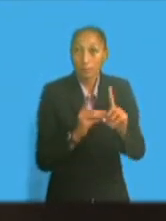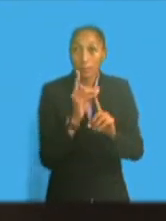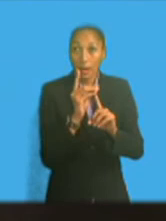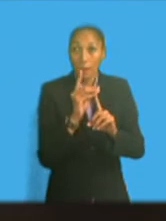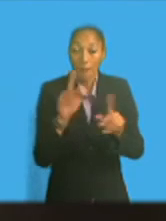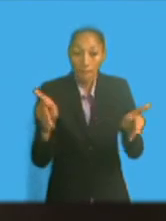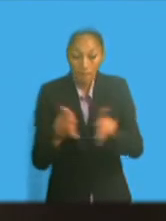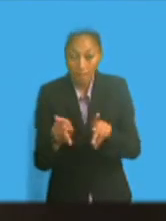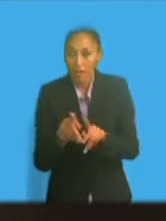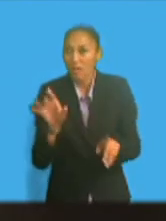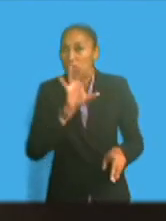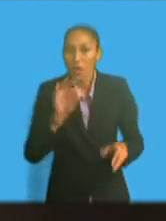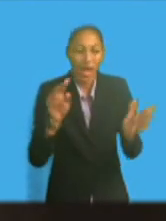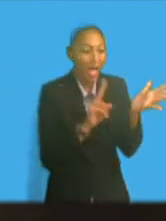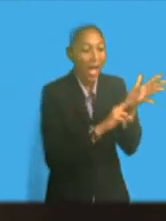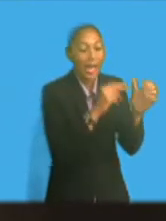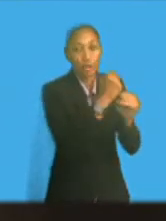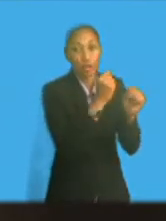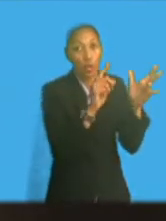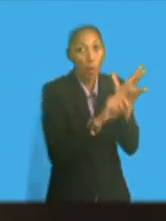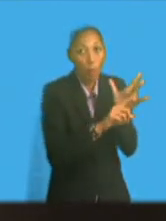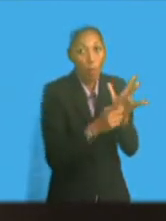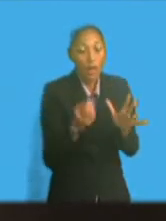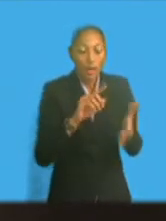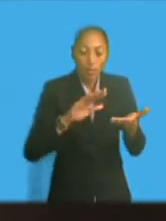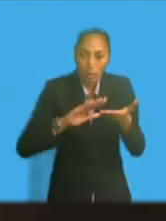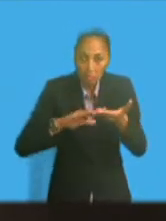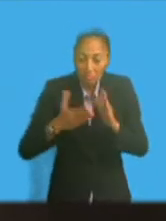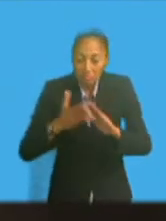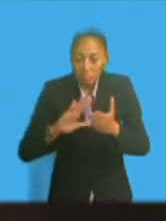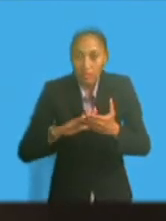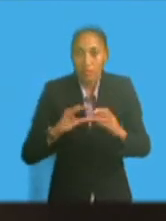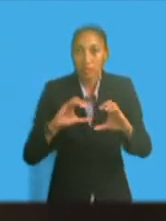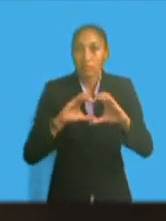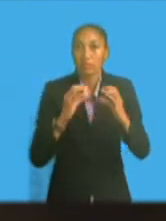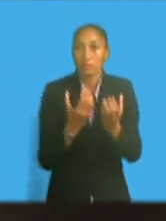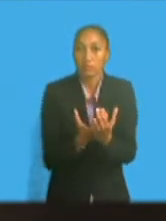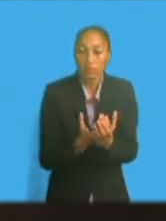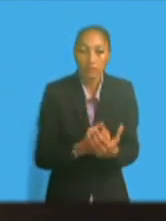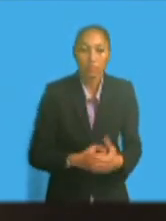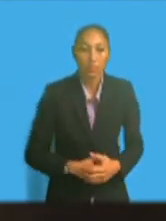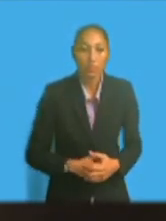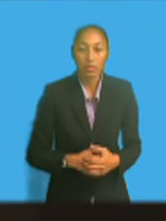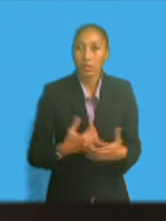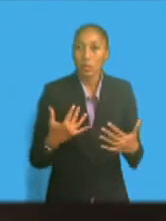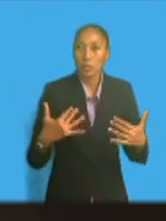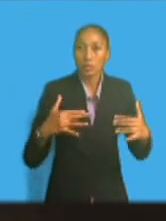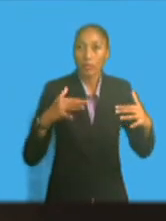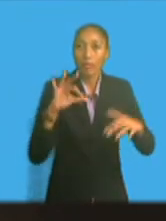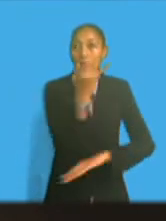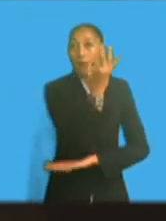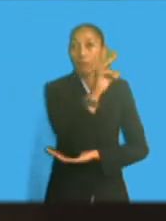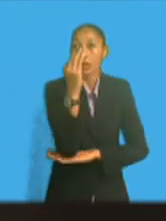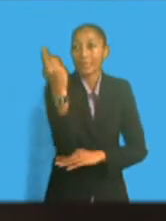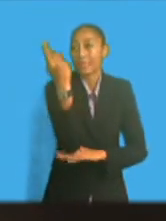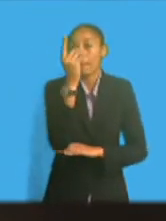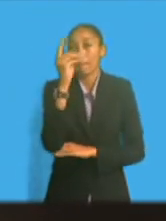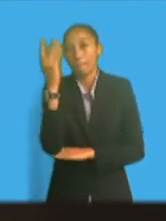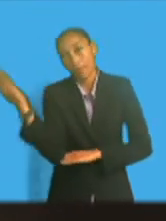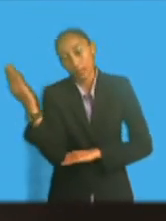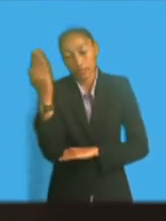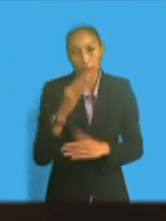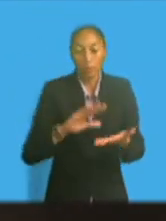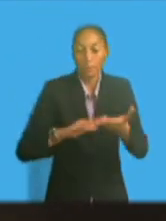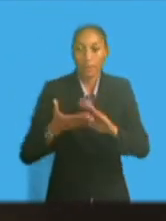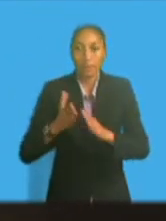partners, non-governmental and community organizations working towards the well-being and progress of our forest-dependent communities and the